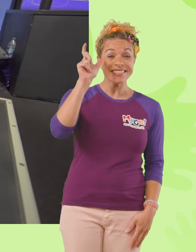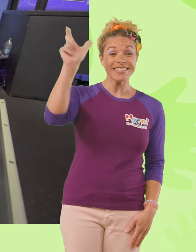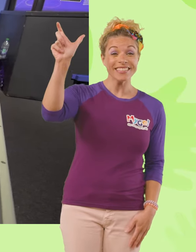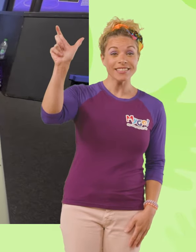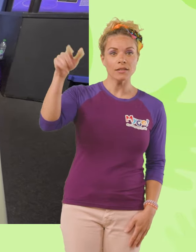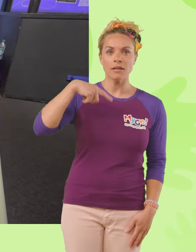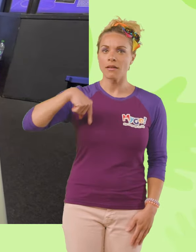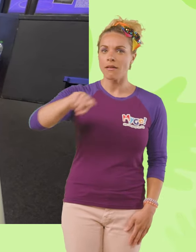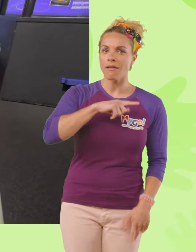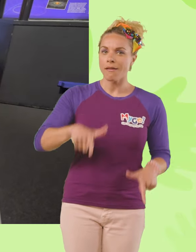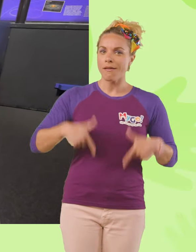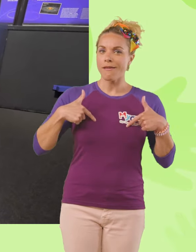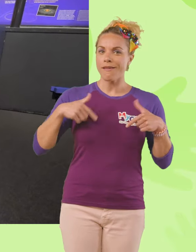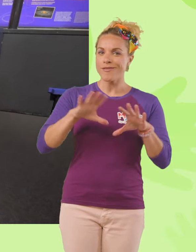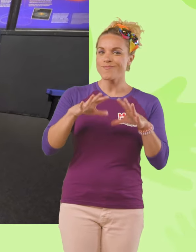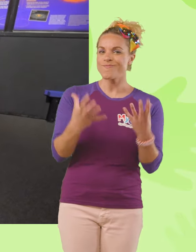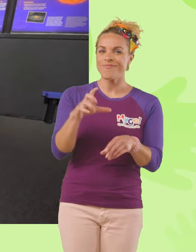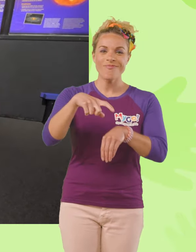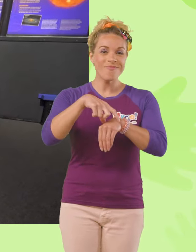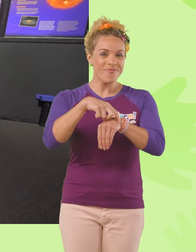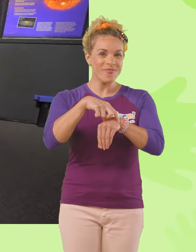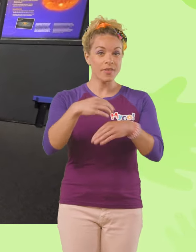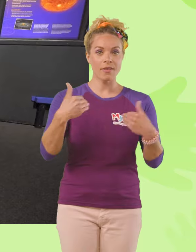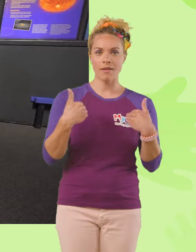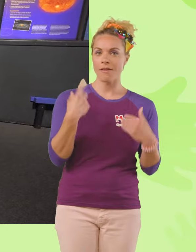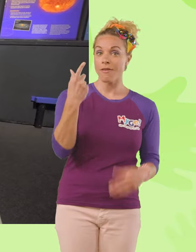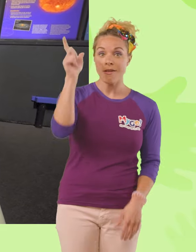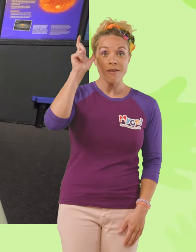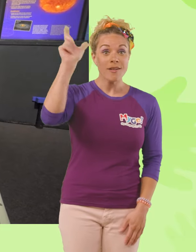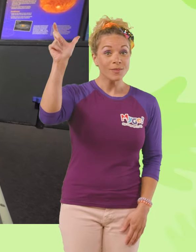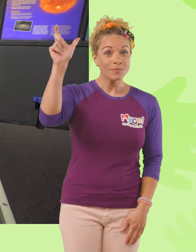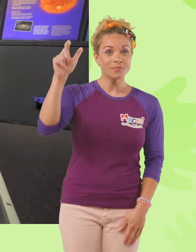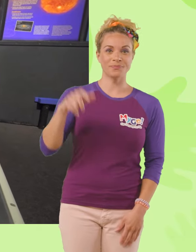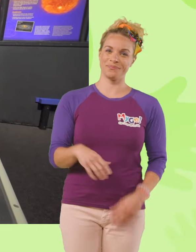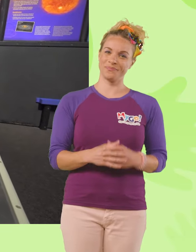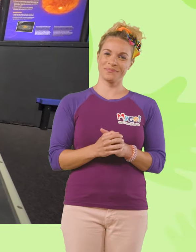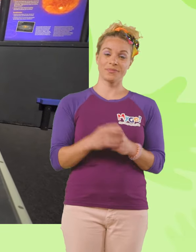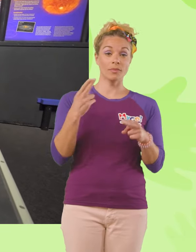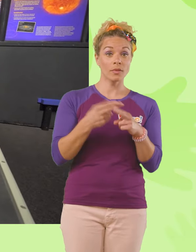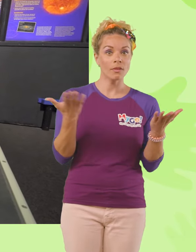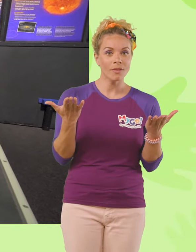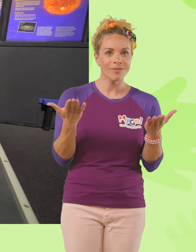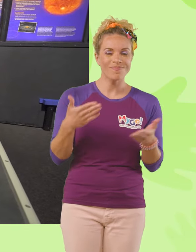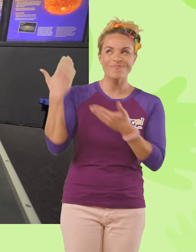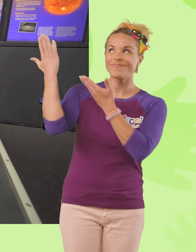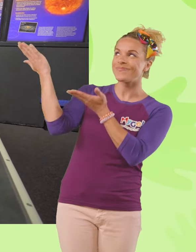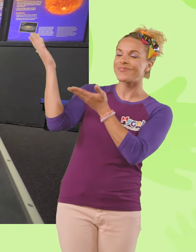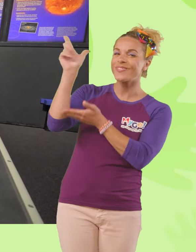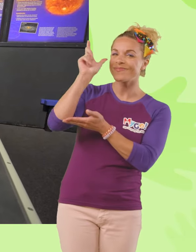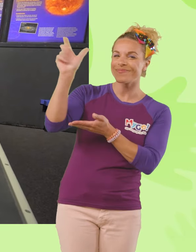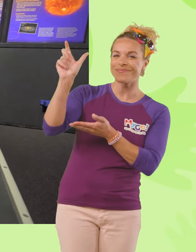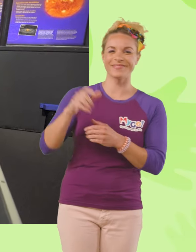our moon. We live on planet Earth. And we have one moon. And we call it